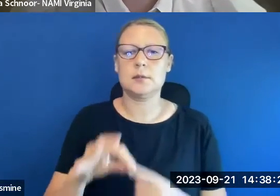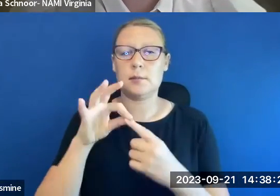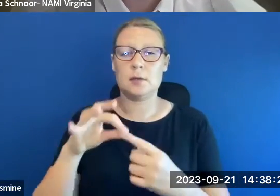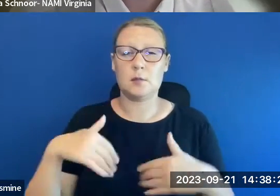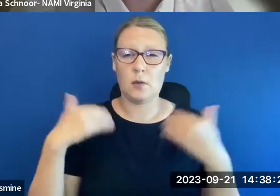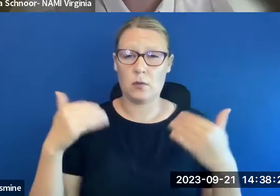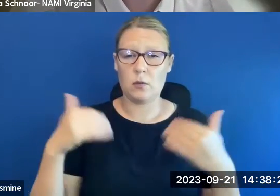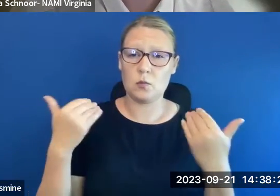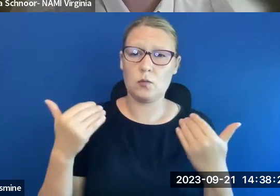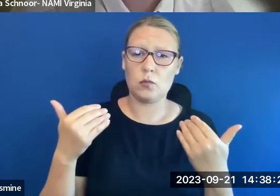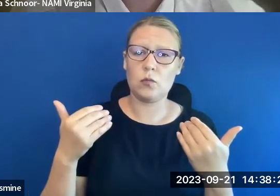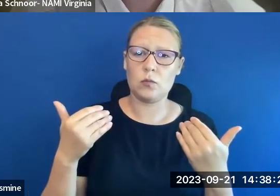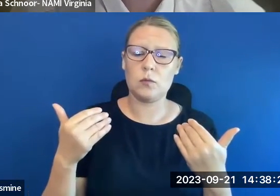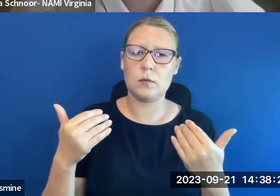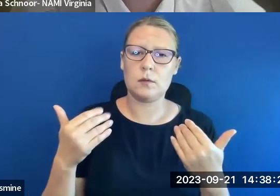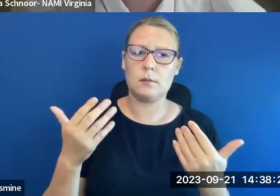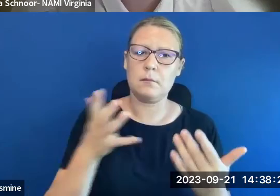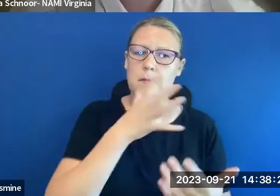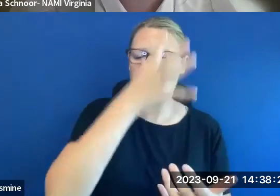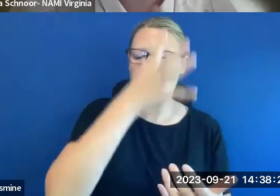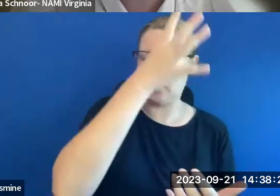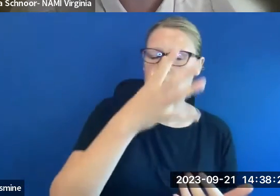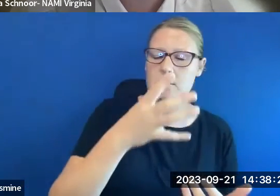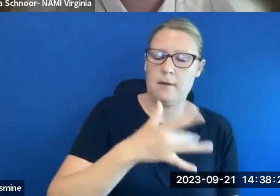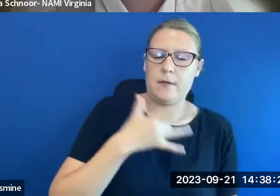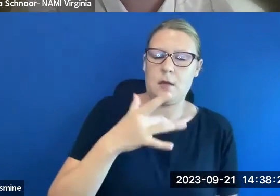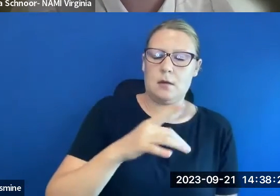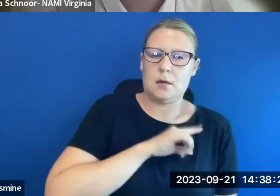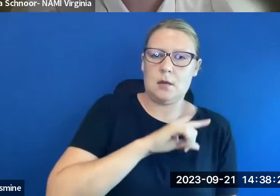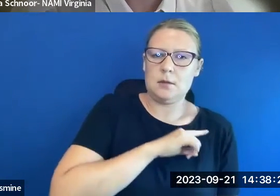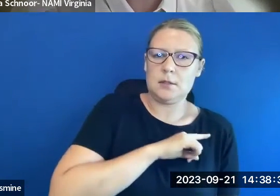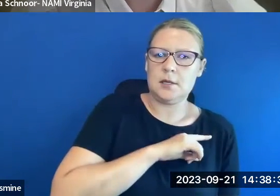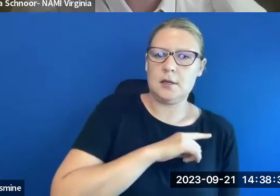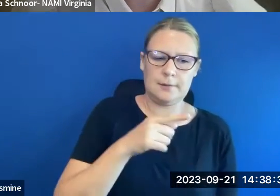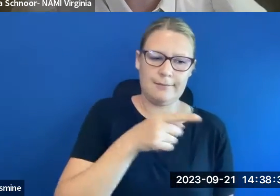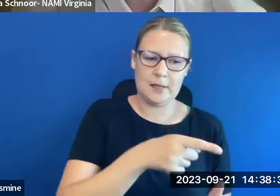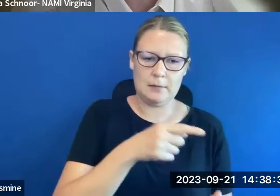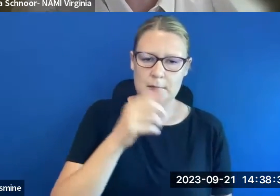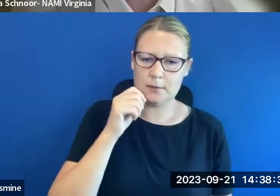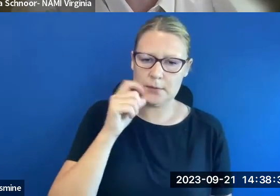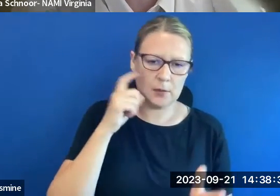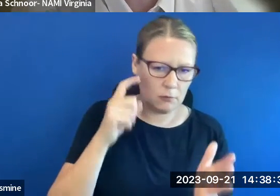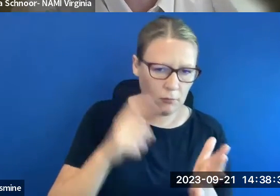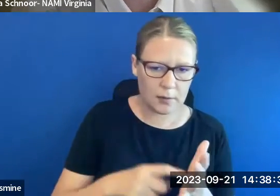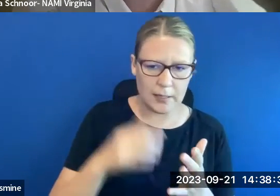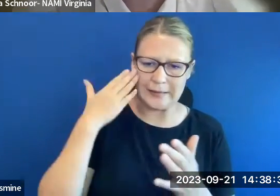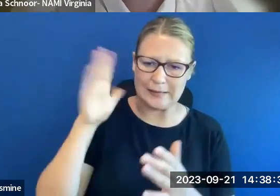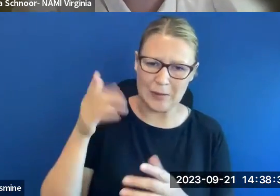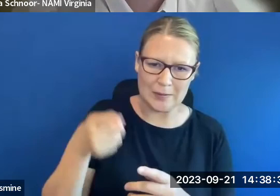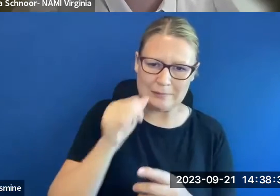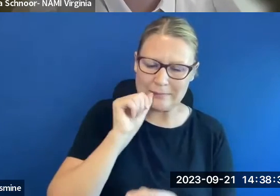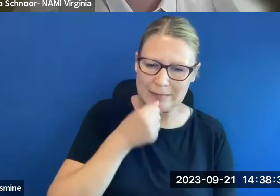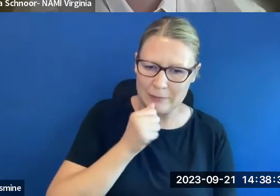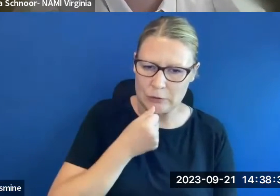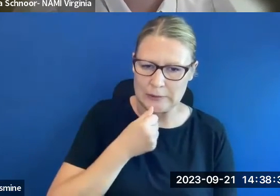guilt for not knowing or not recognizing what is going on with your child. But there are a